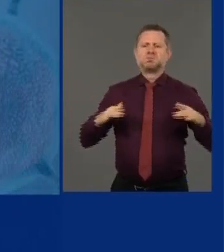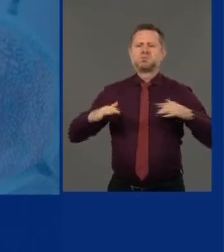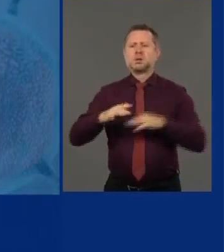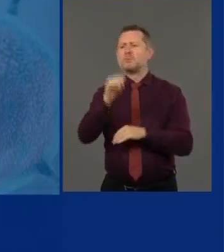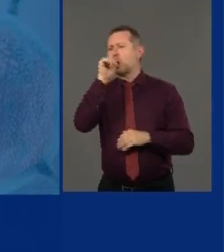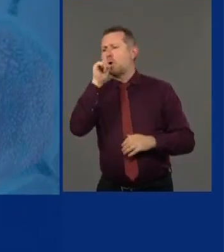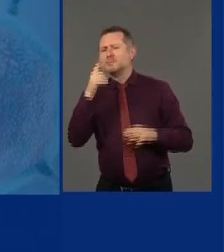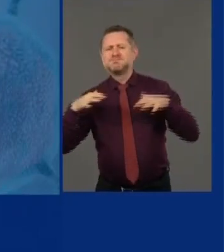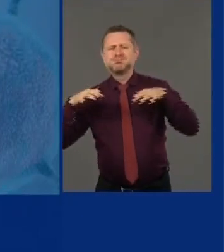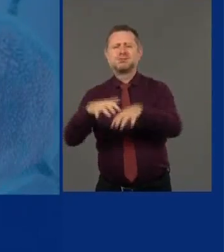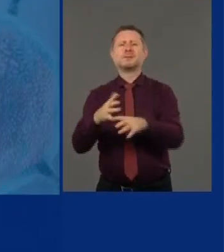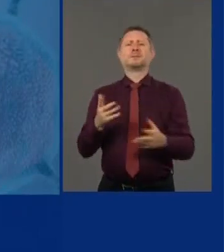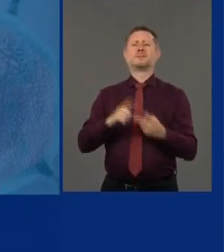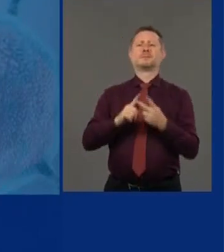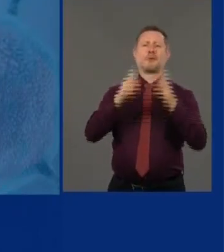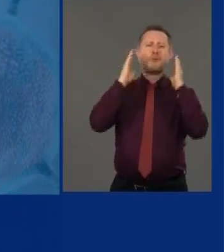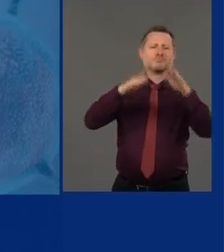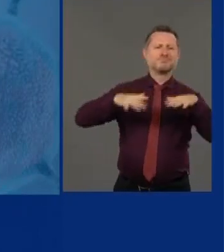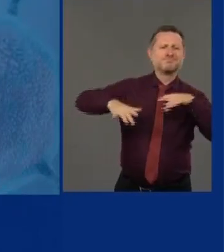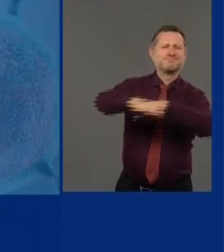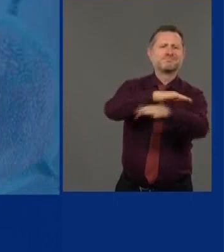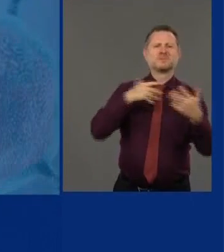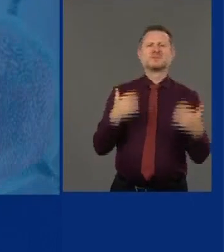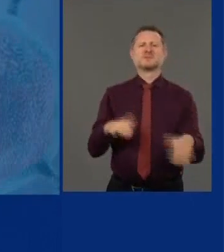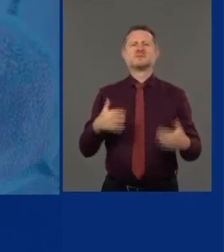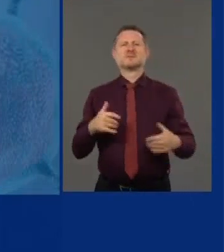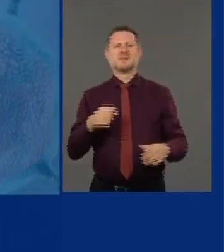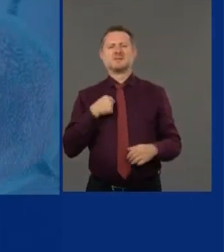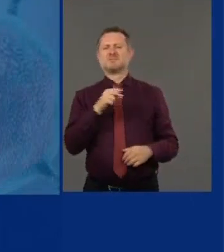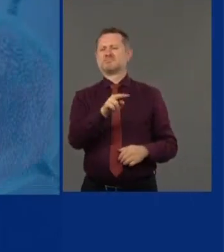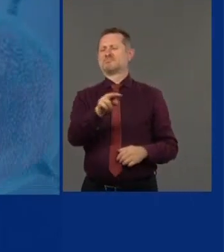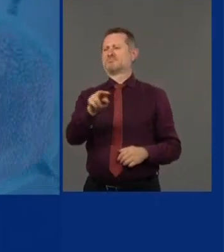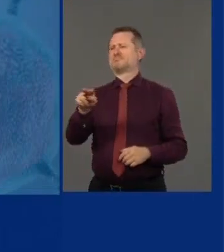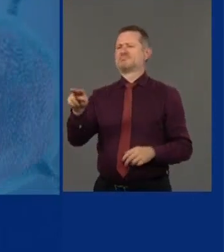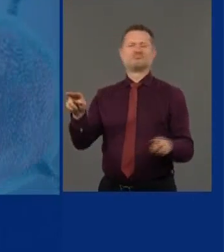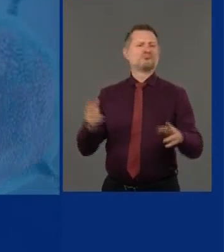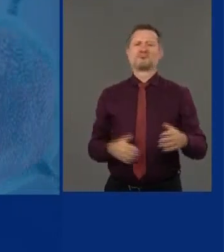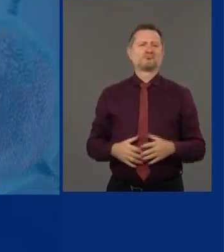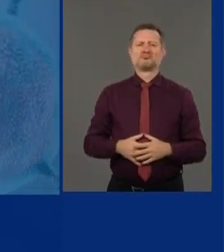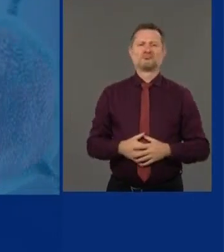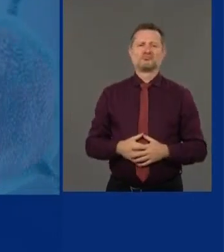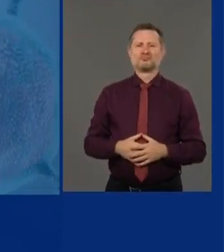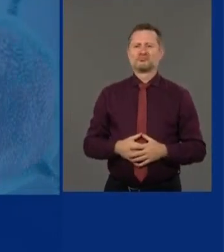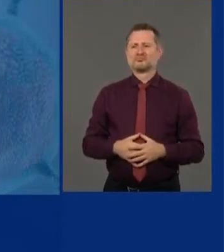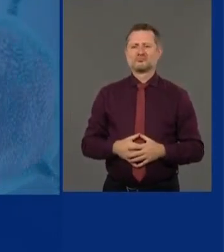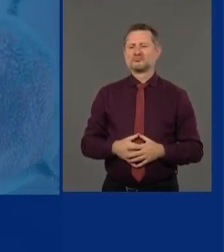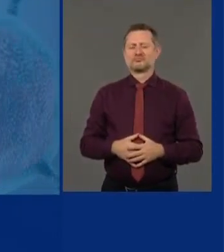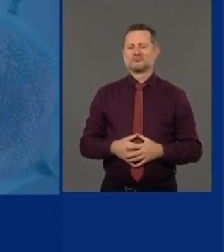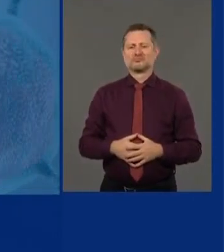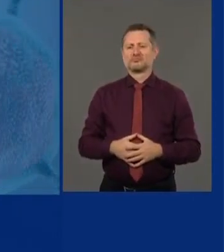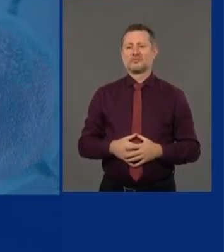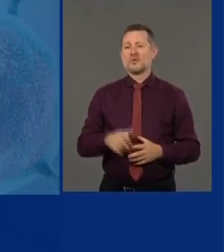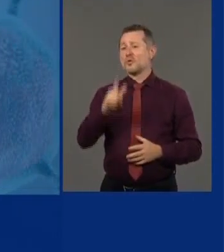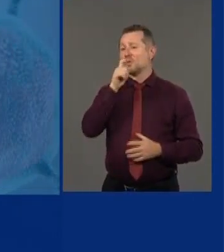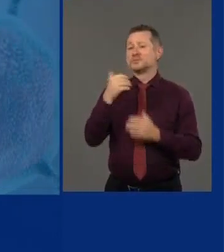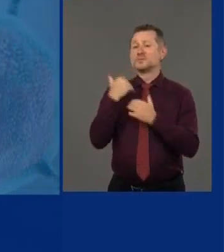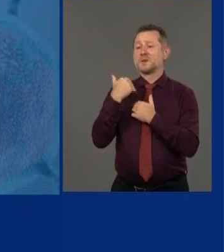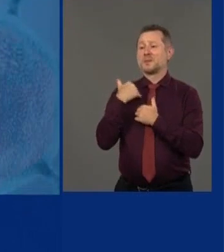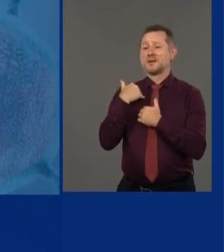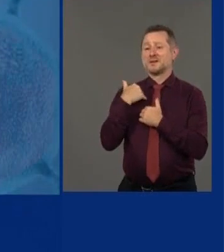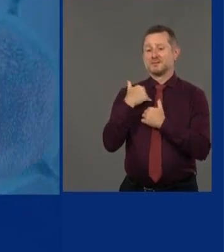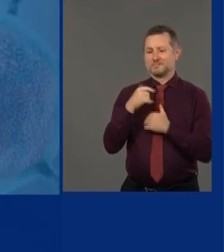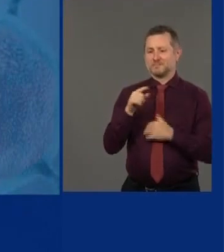corners. It is undeniable. That is partially the responsibility of